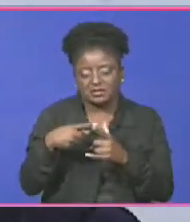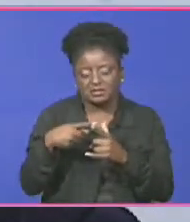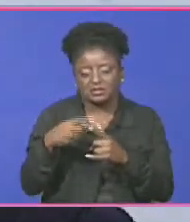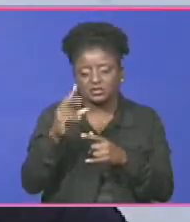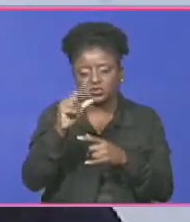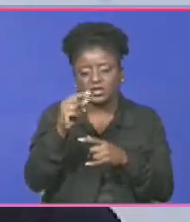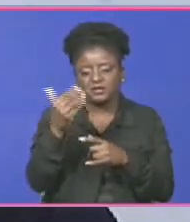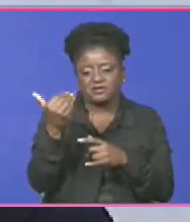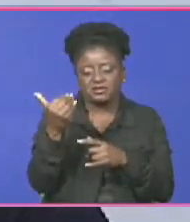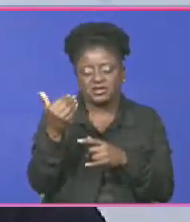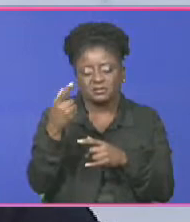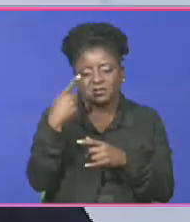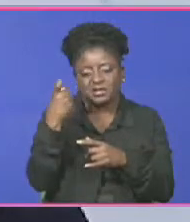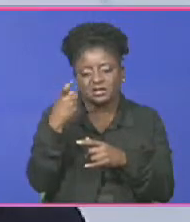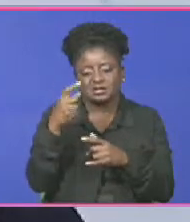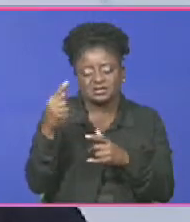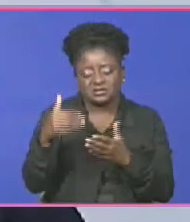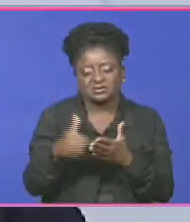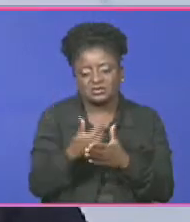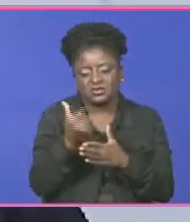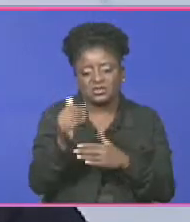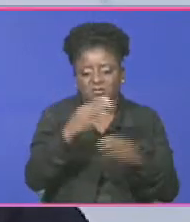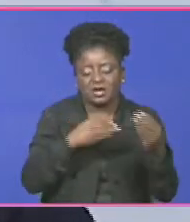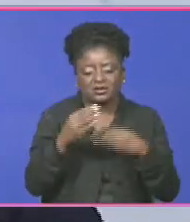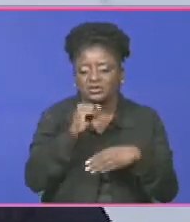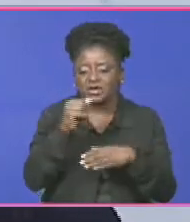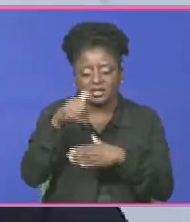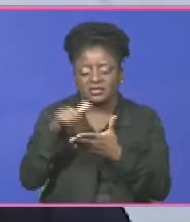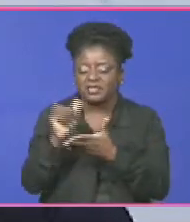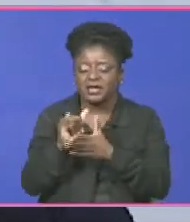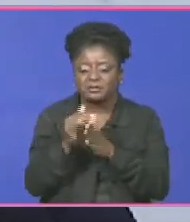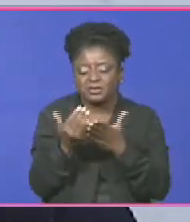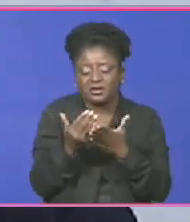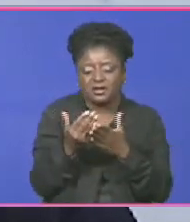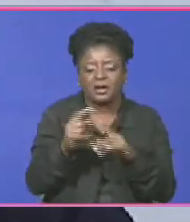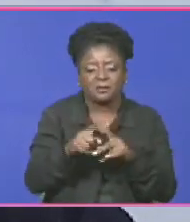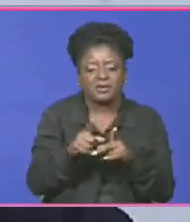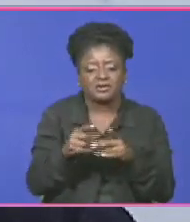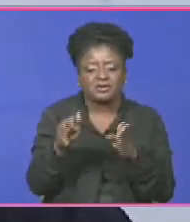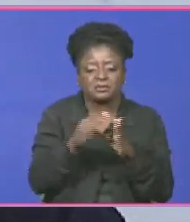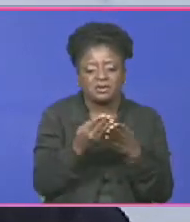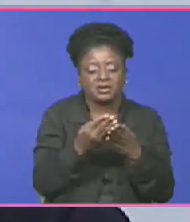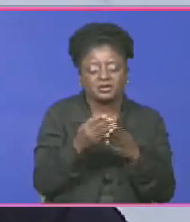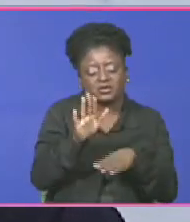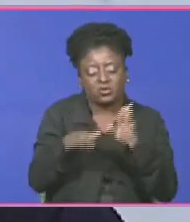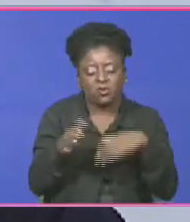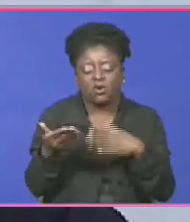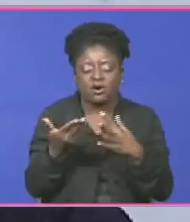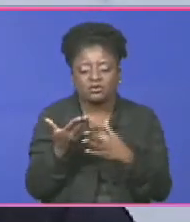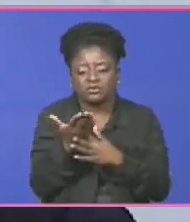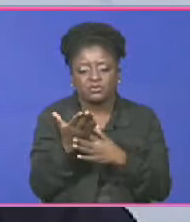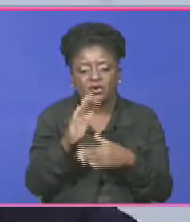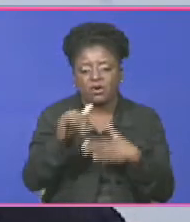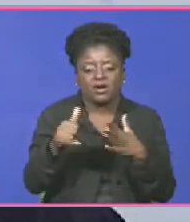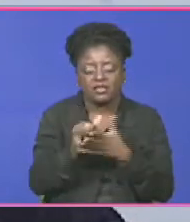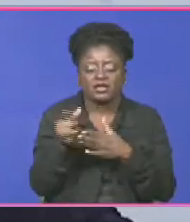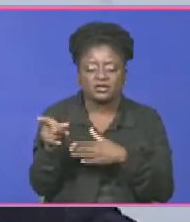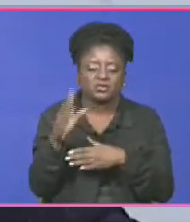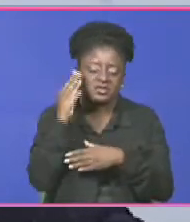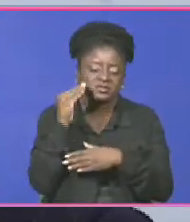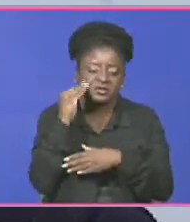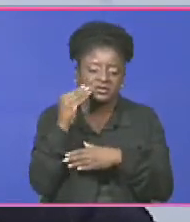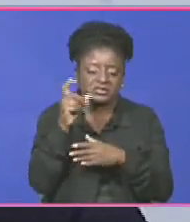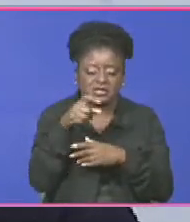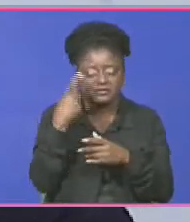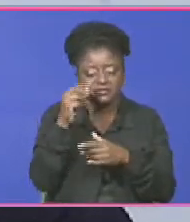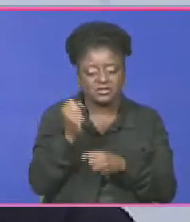2015. Because the latest battle is not a part of that book. But the book, basically, it was a walkthrough of all that you would have experienced, the